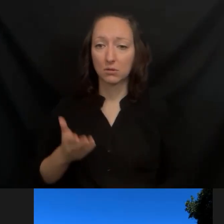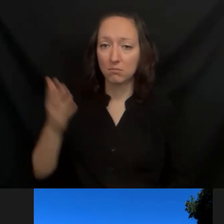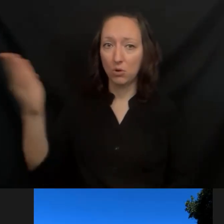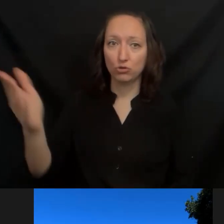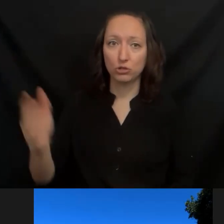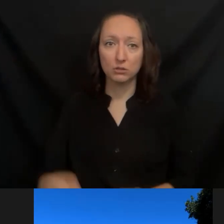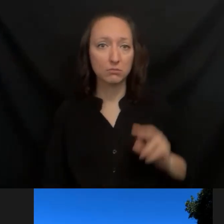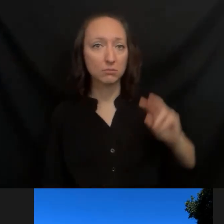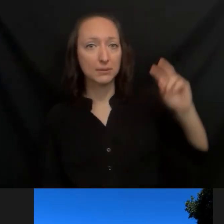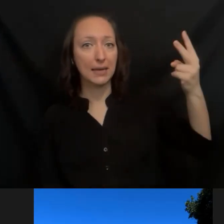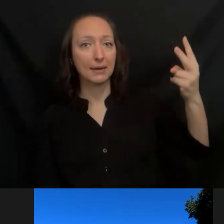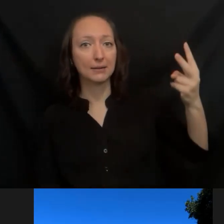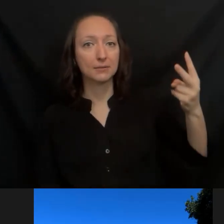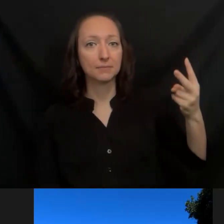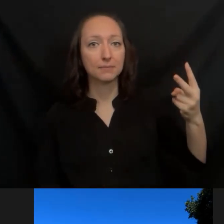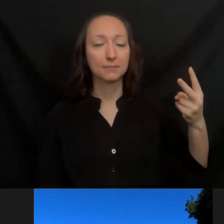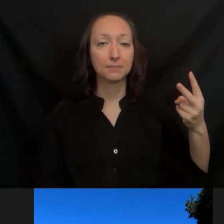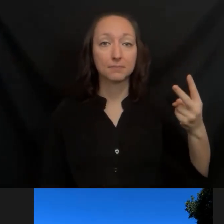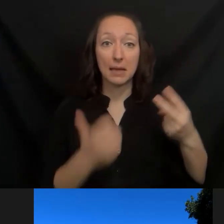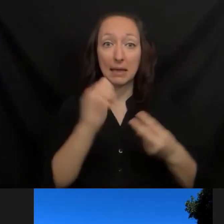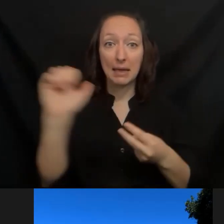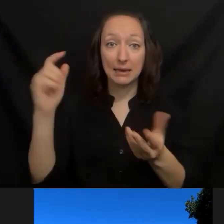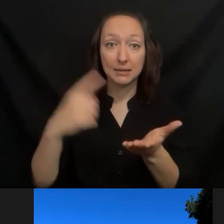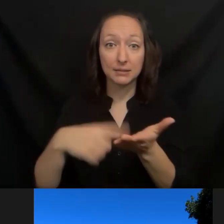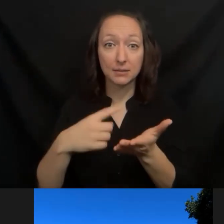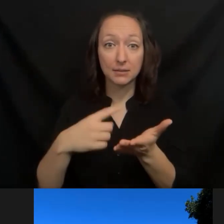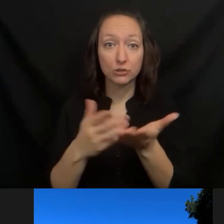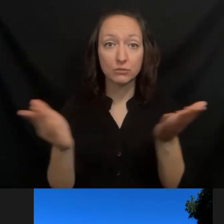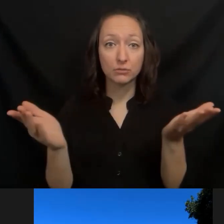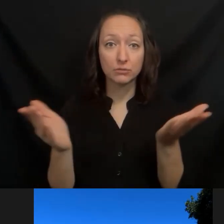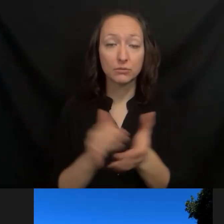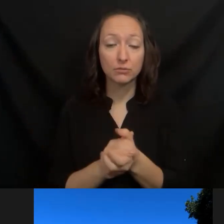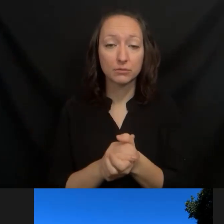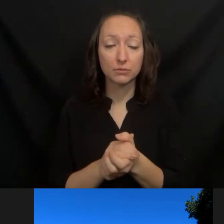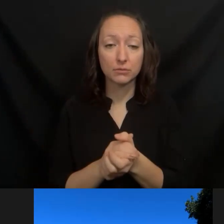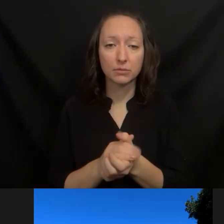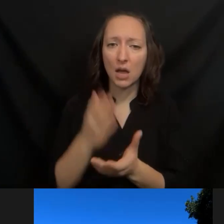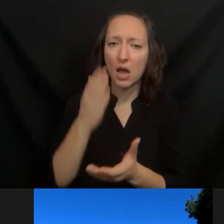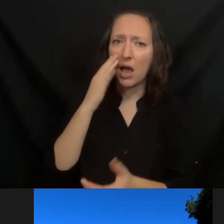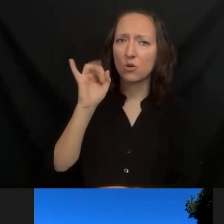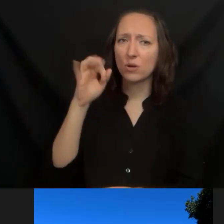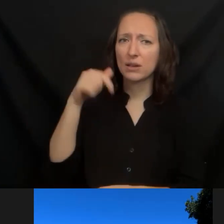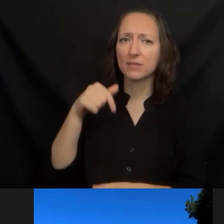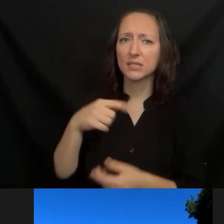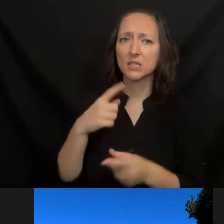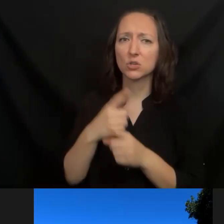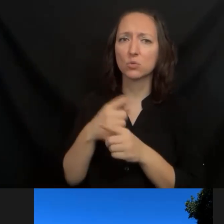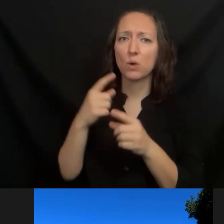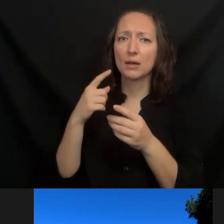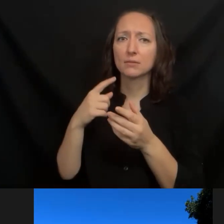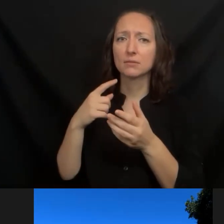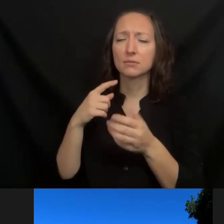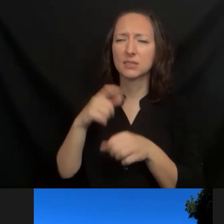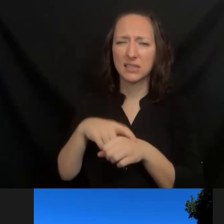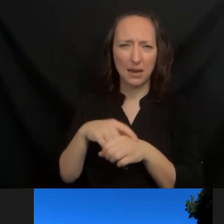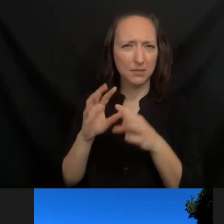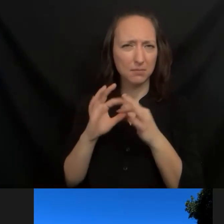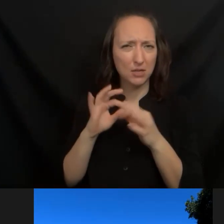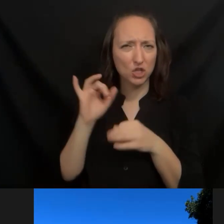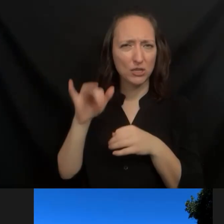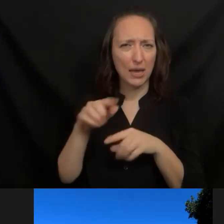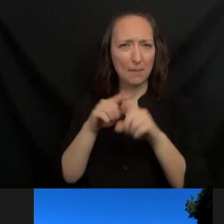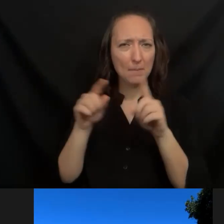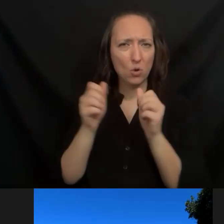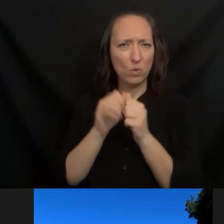Second. Any discussion? I don't know if this is the right time to mention it, but in that